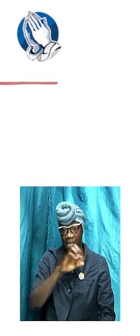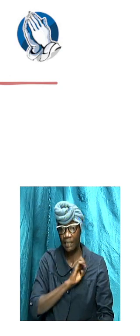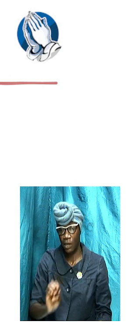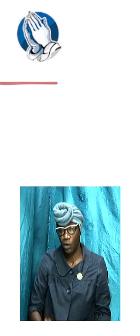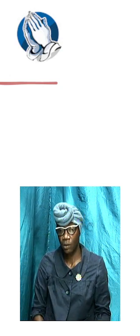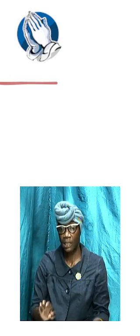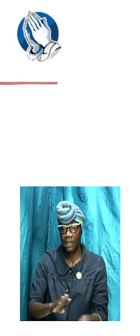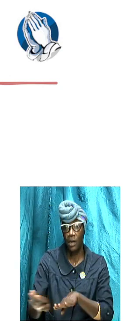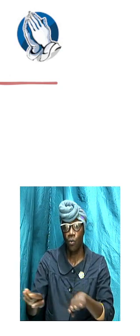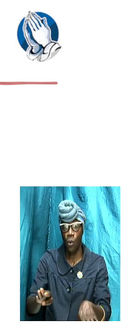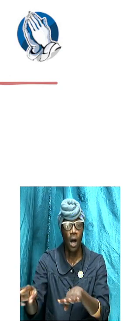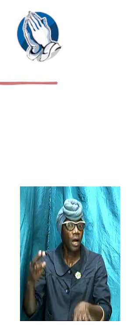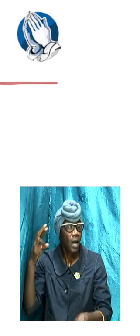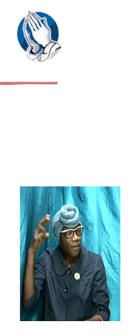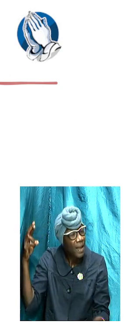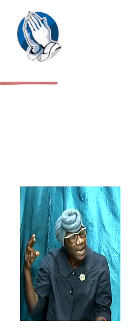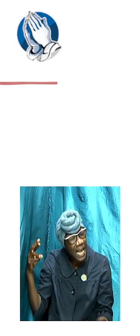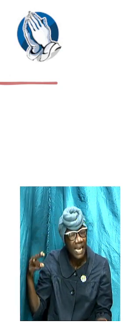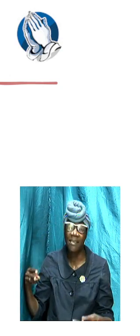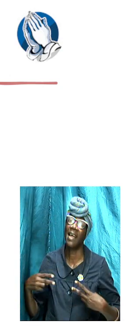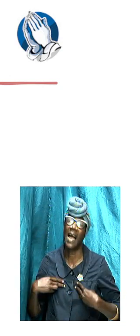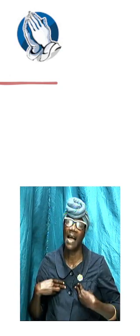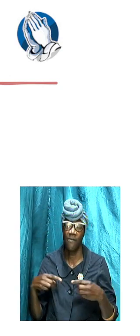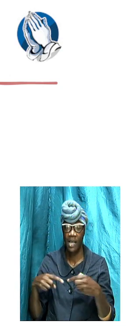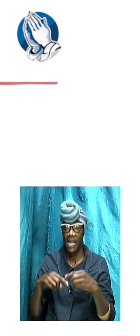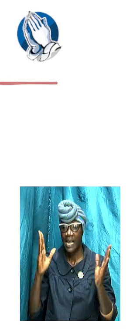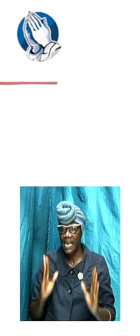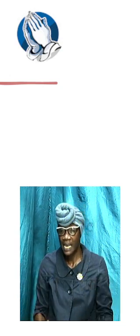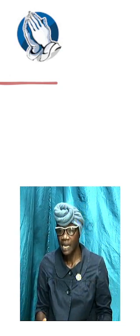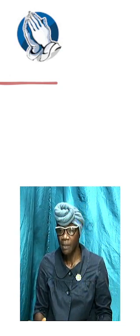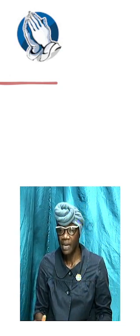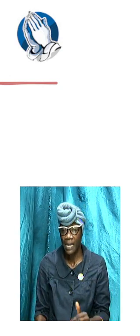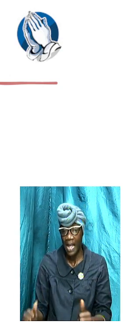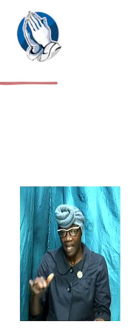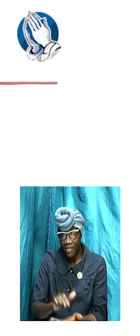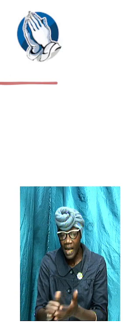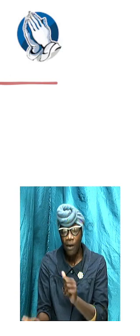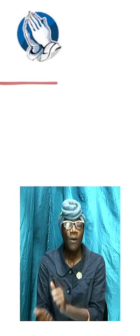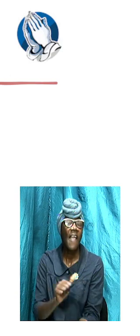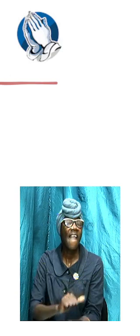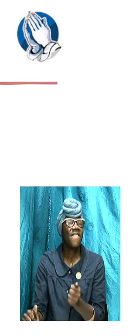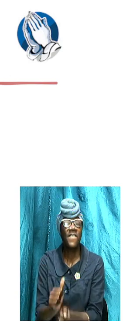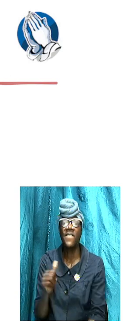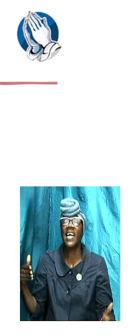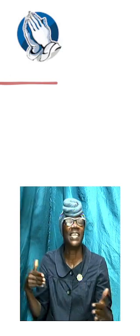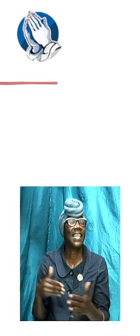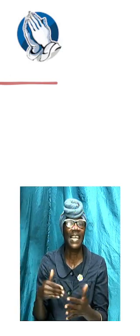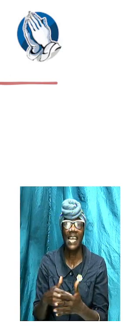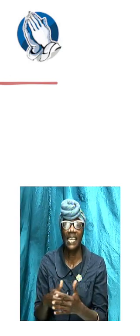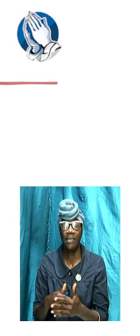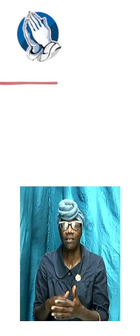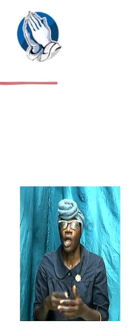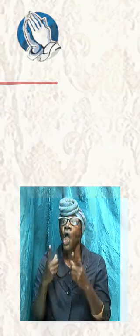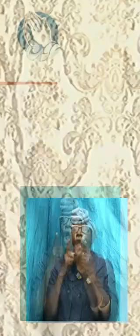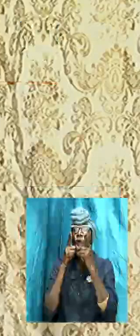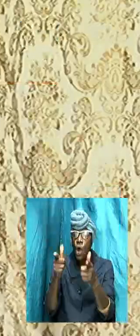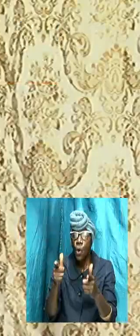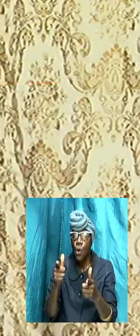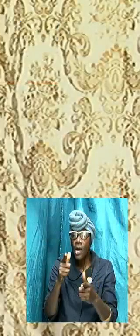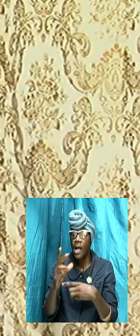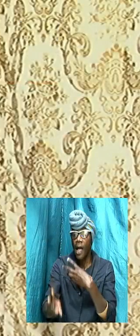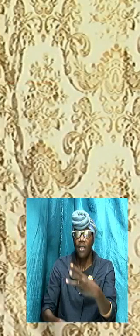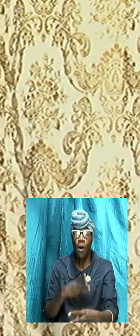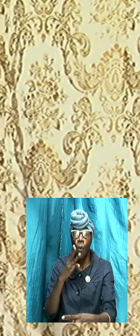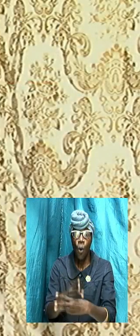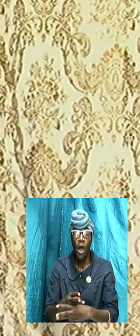we realize that you're going to have, amen, enemies that we fight against, praise God. We look at the fact that the world is our enemy.